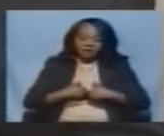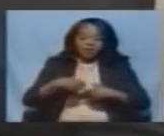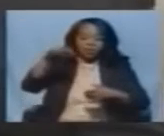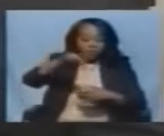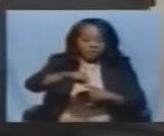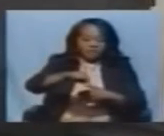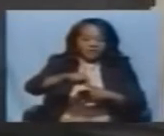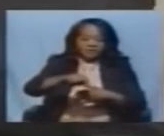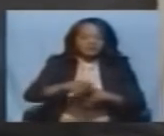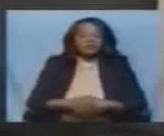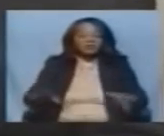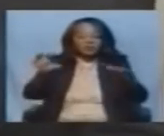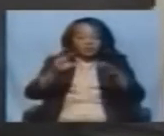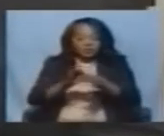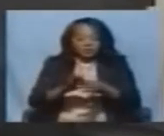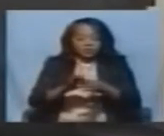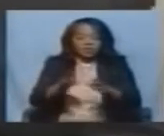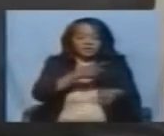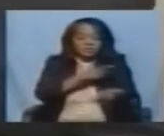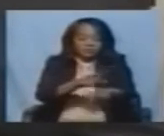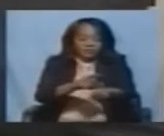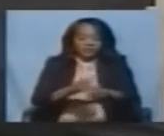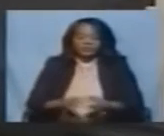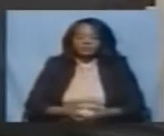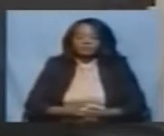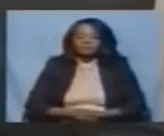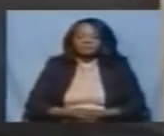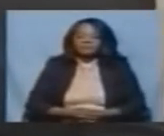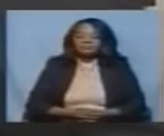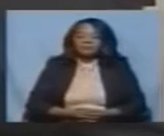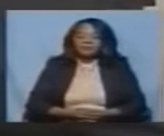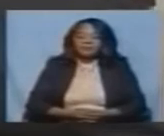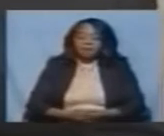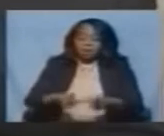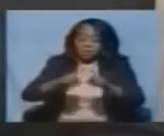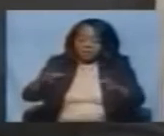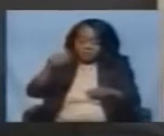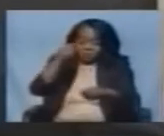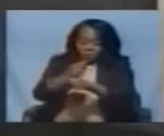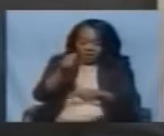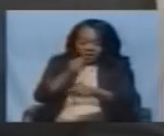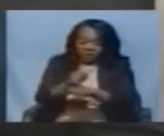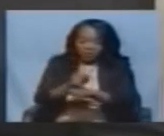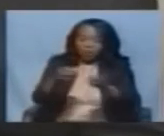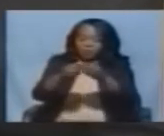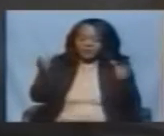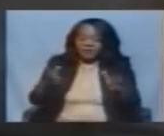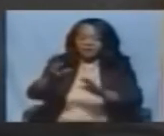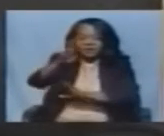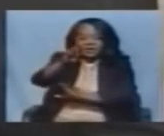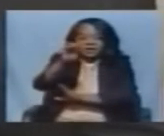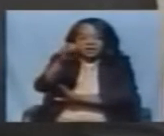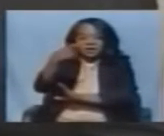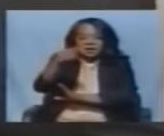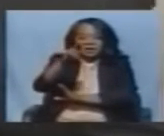qualified joining the, you know, the profession, and they sent in performing the function without regulated. So ZIPS came